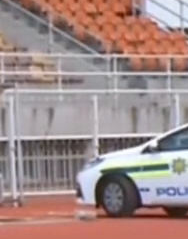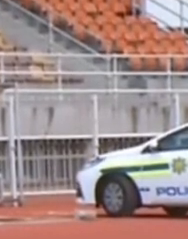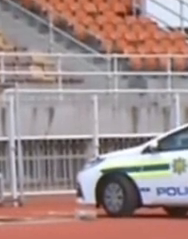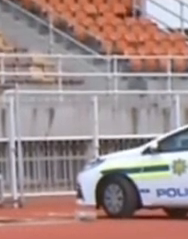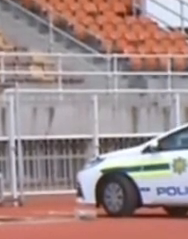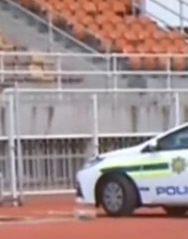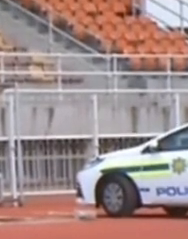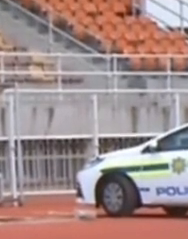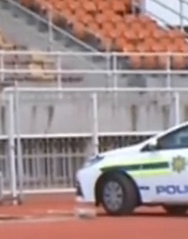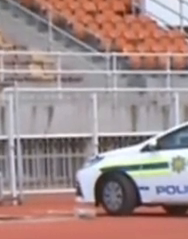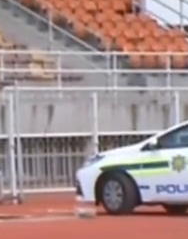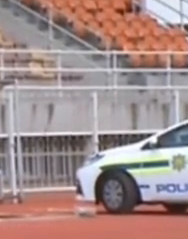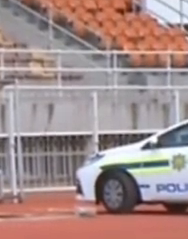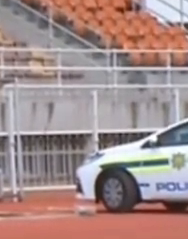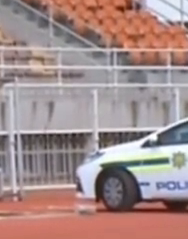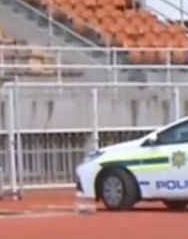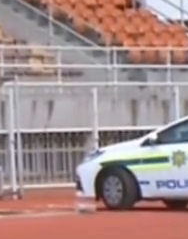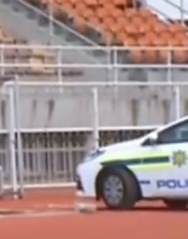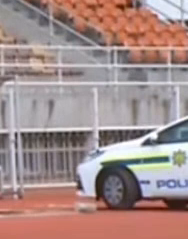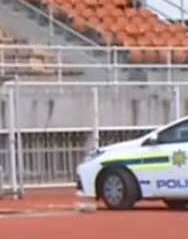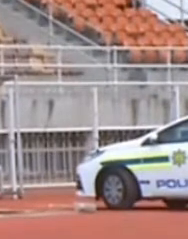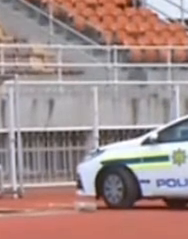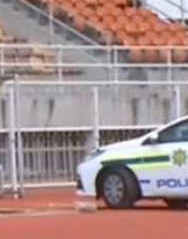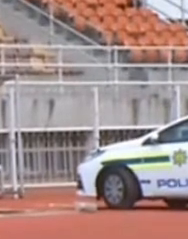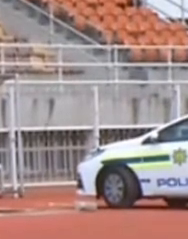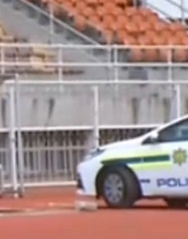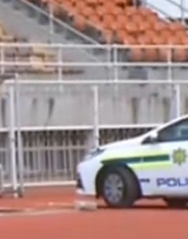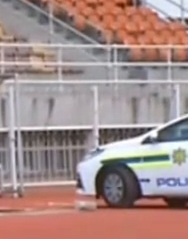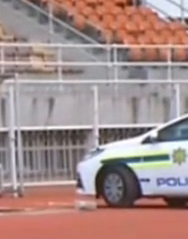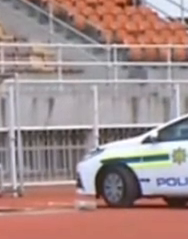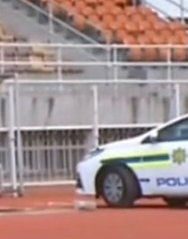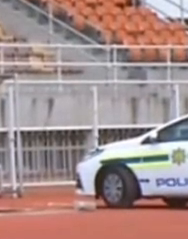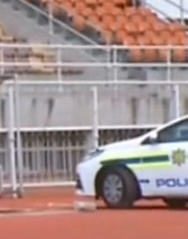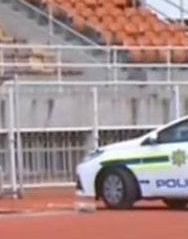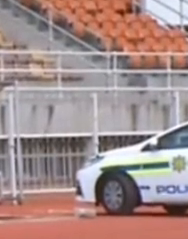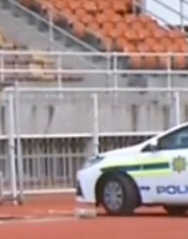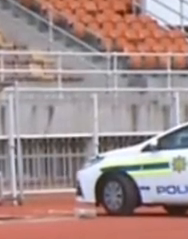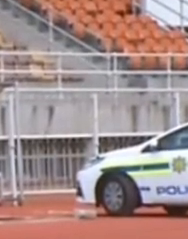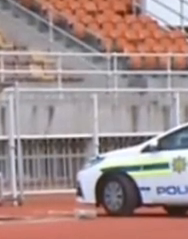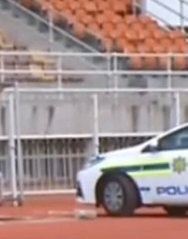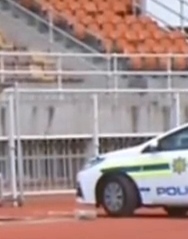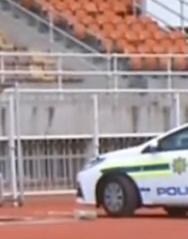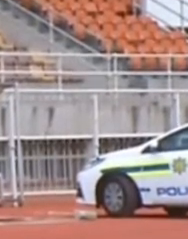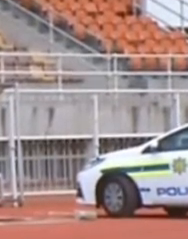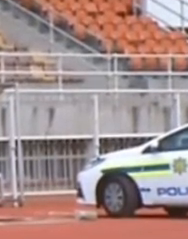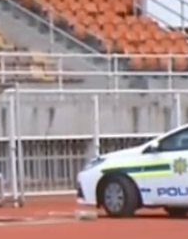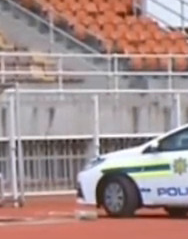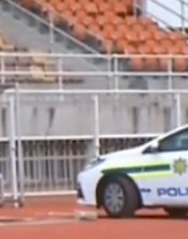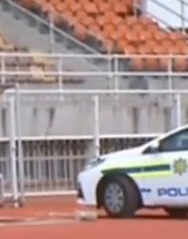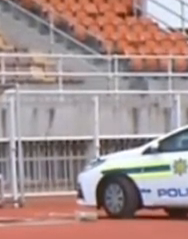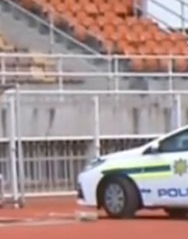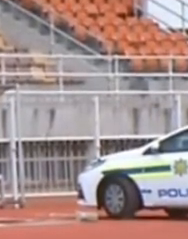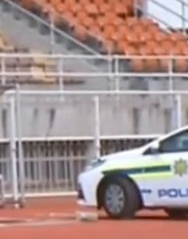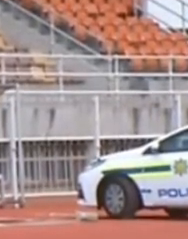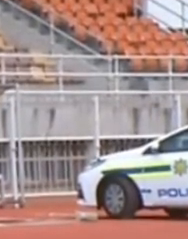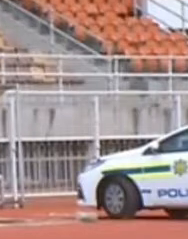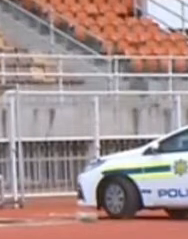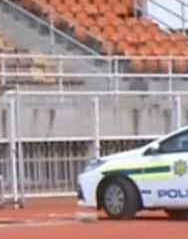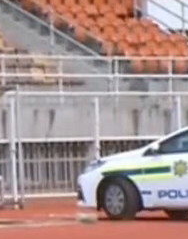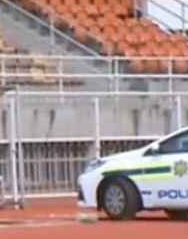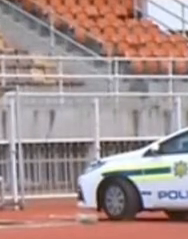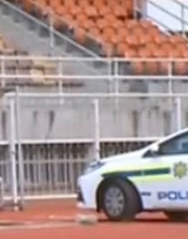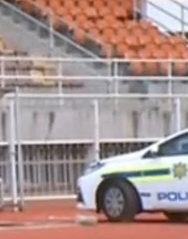appreciation to these leaders, traditional leaders, faith-based leaders, for having assisted us to have a peaceful election, but also to thank the cadres